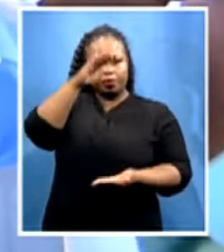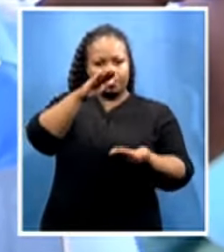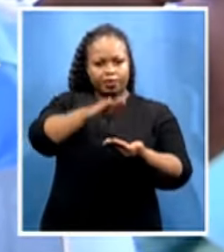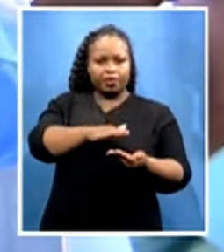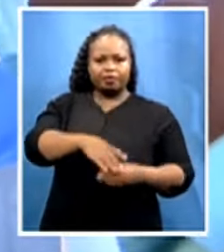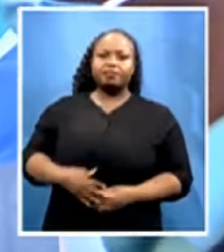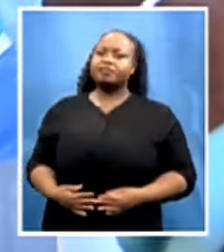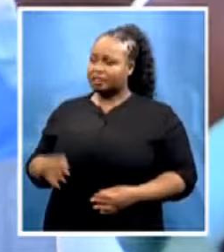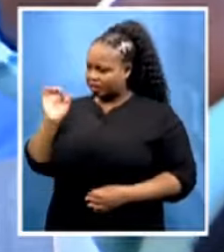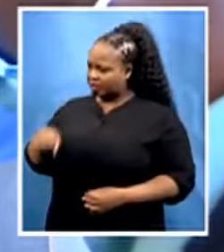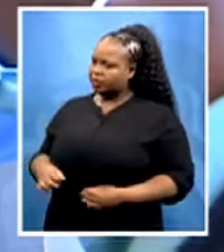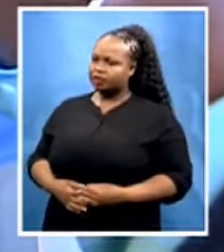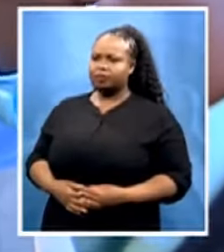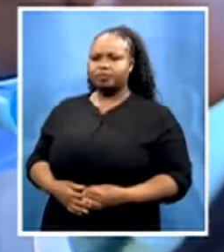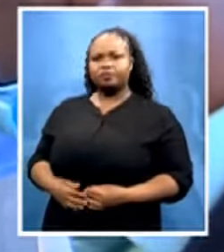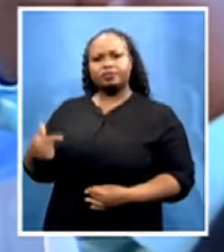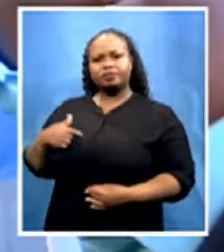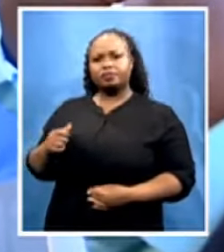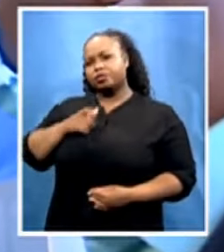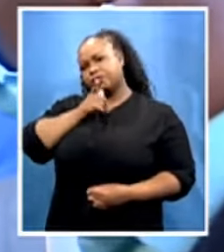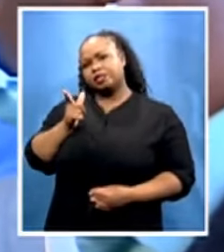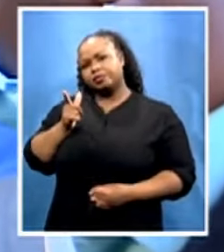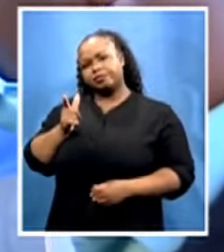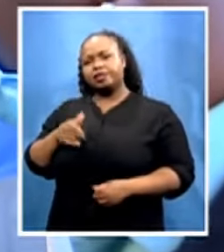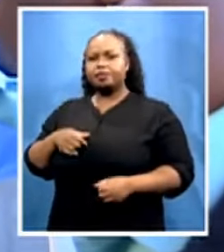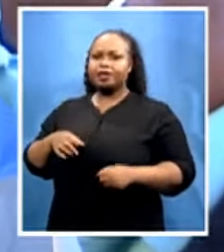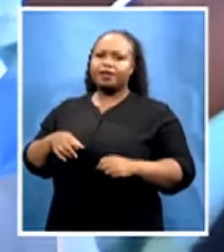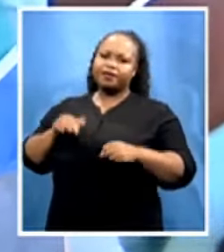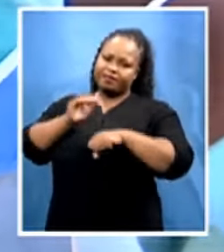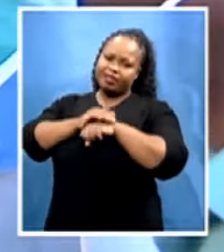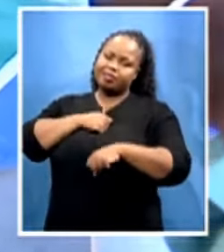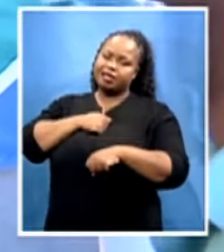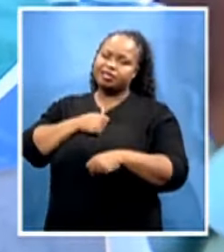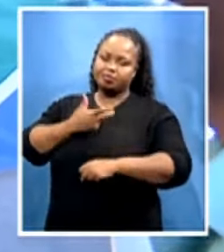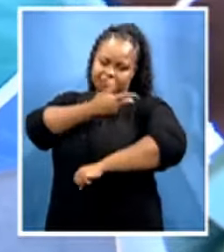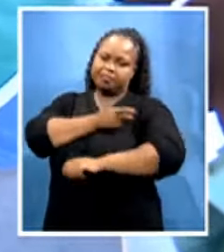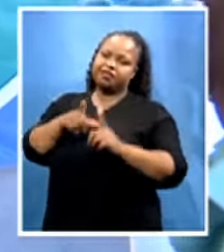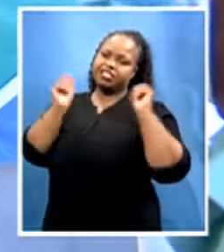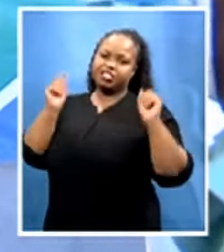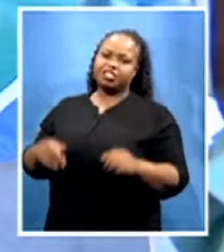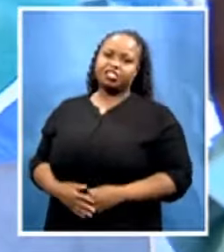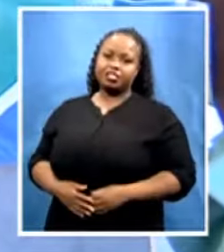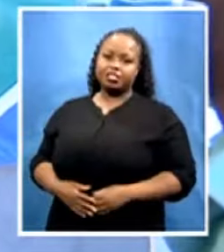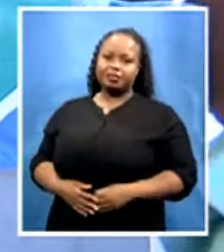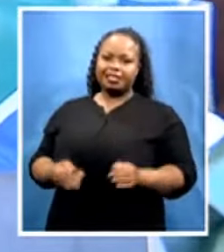to tell my friends that I actually got vaccinated and show off with my card.